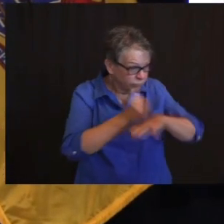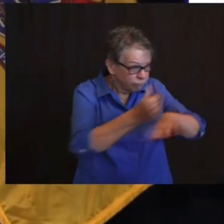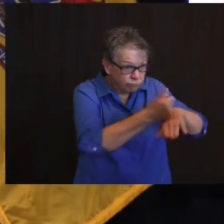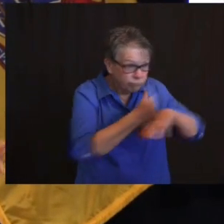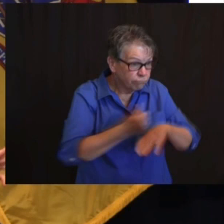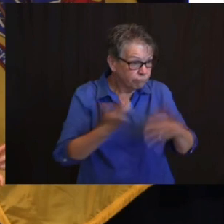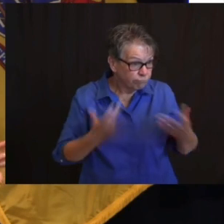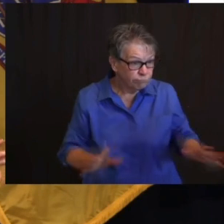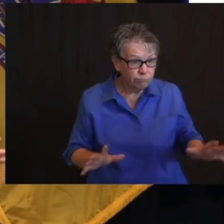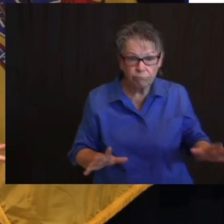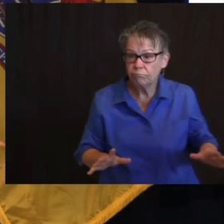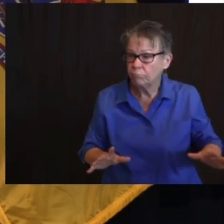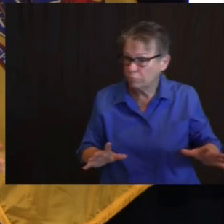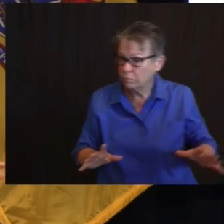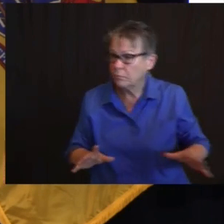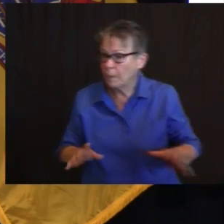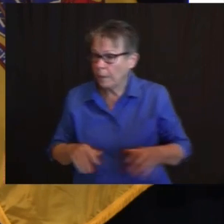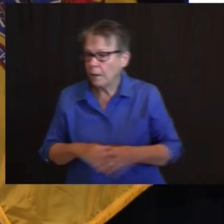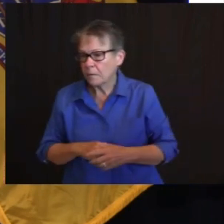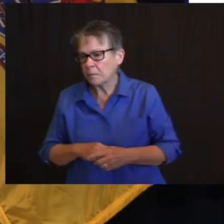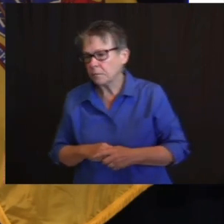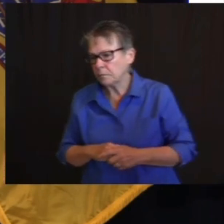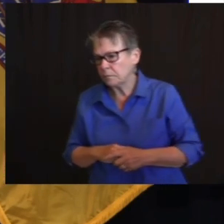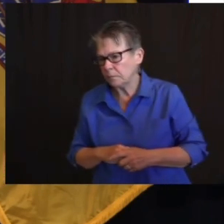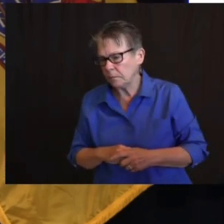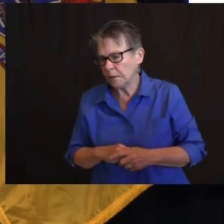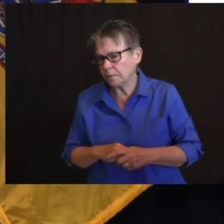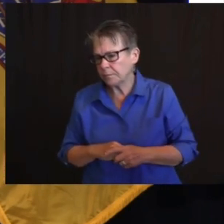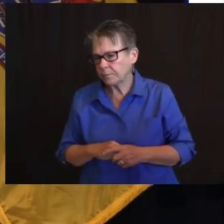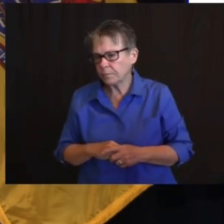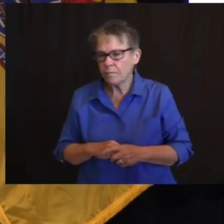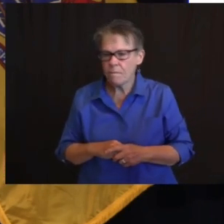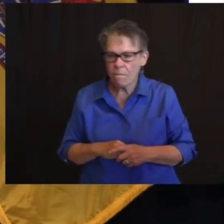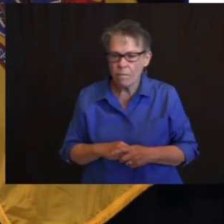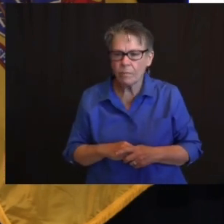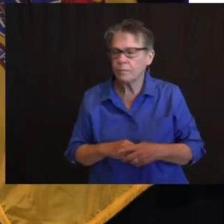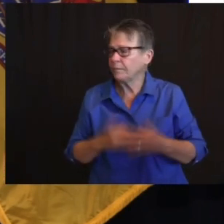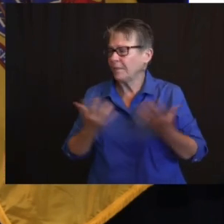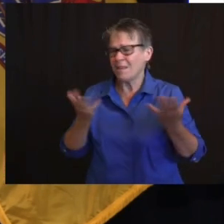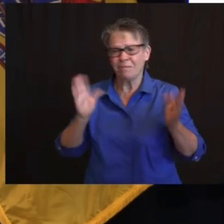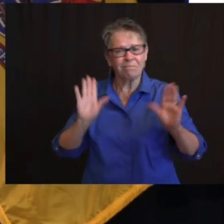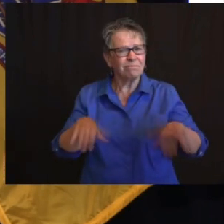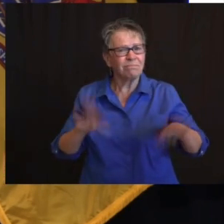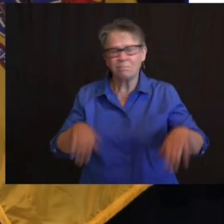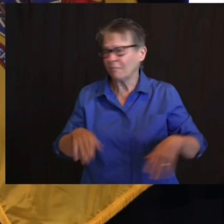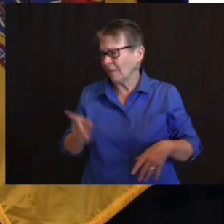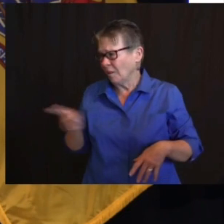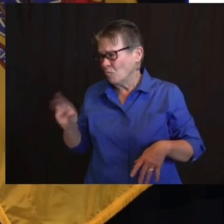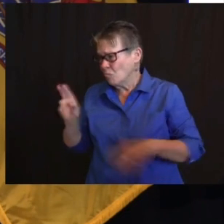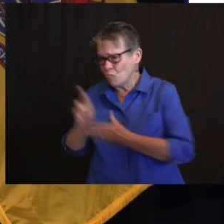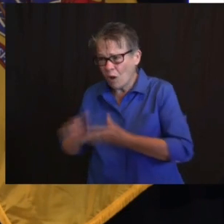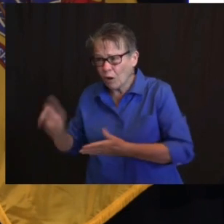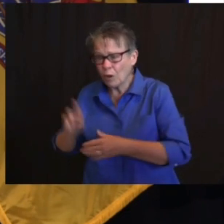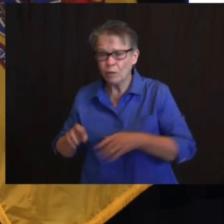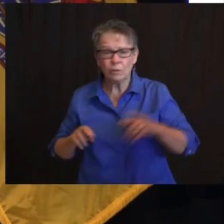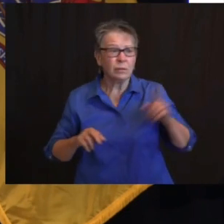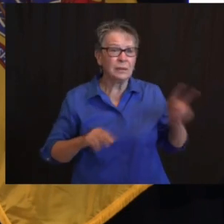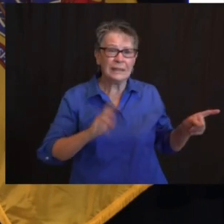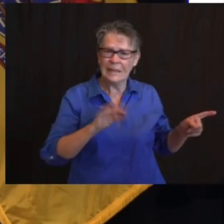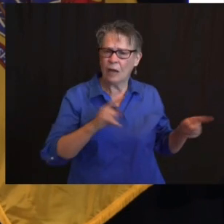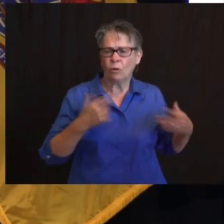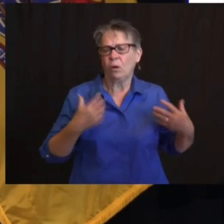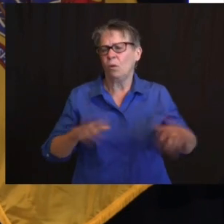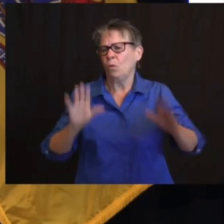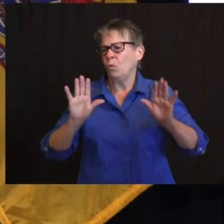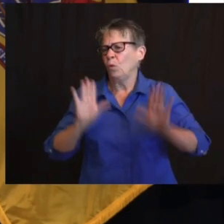notwithstanding Perry's extraordinary leadership and what Rutgers is doing and Deandra is participating in, remember, we already started with a base of 900 folks